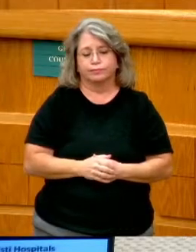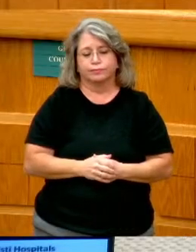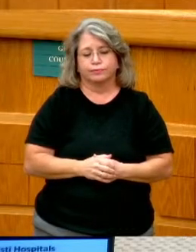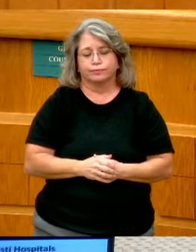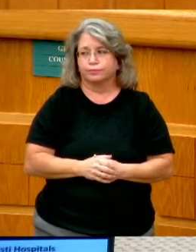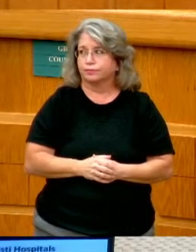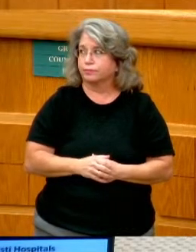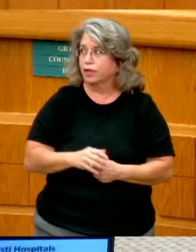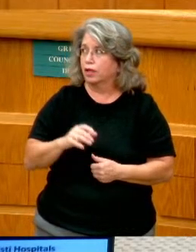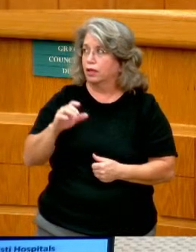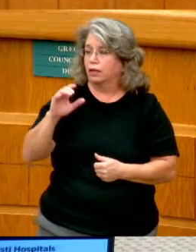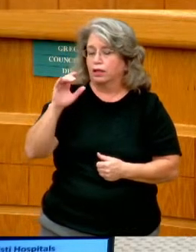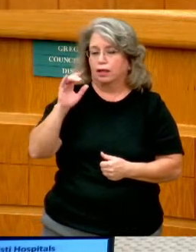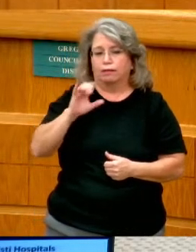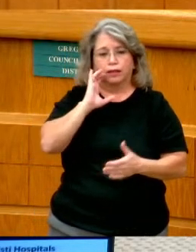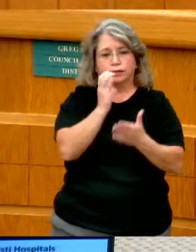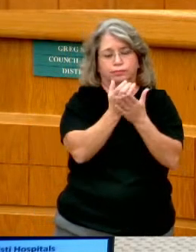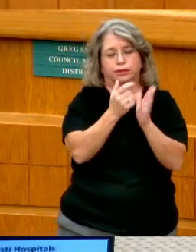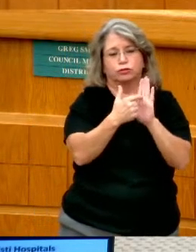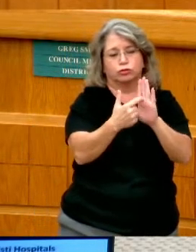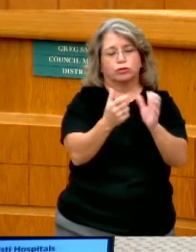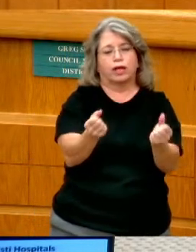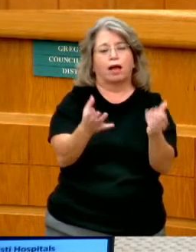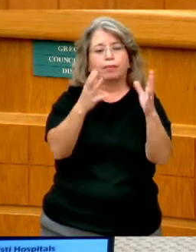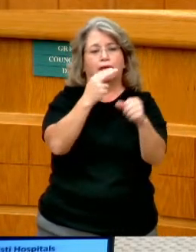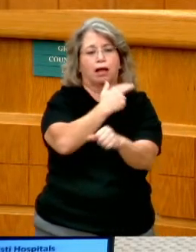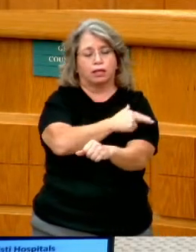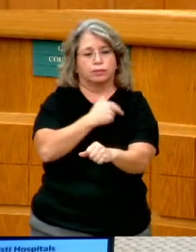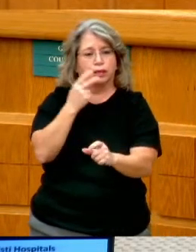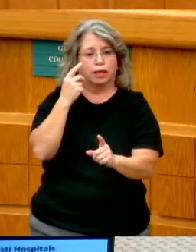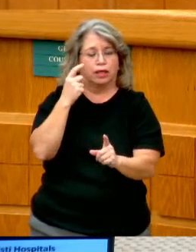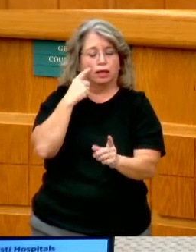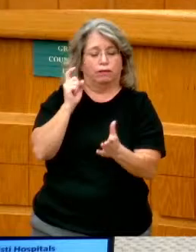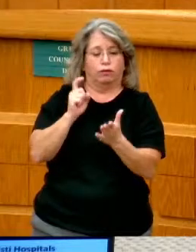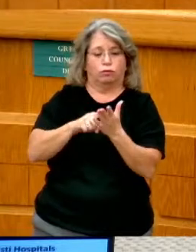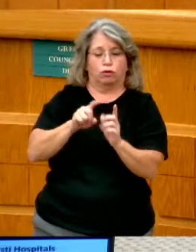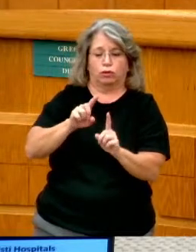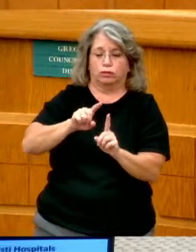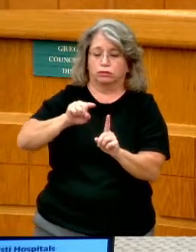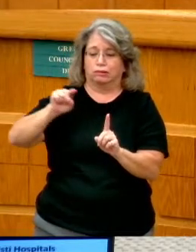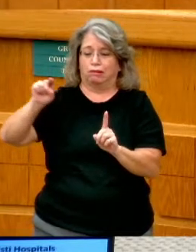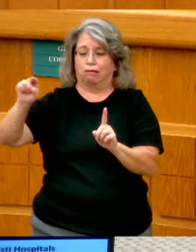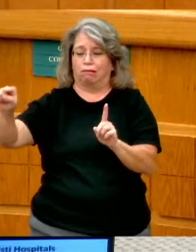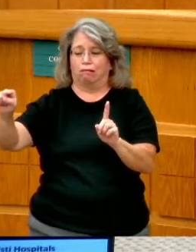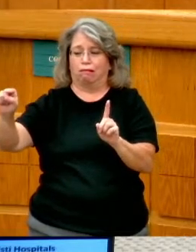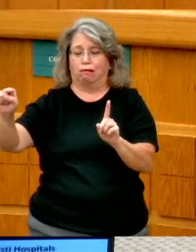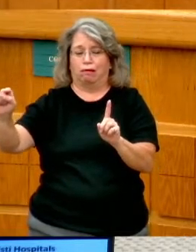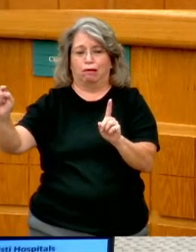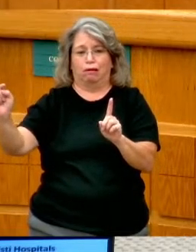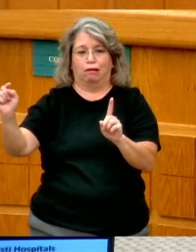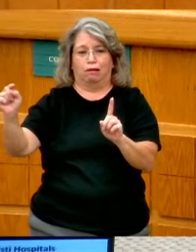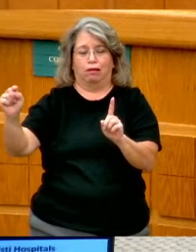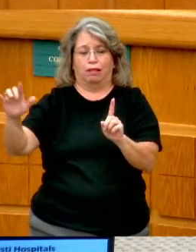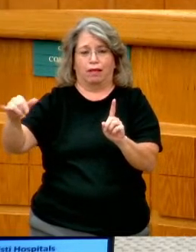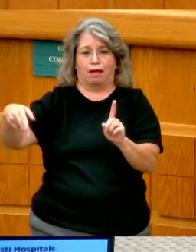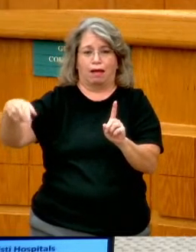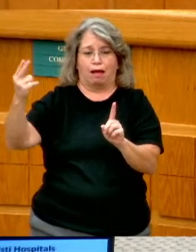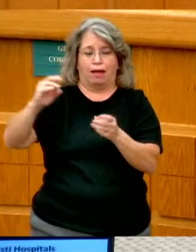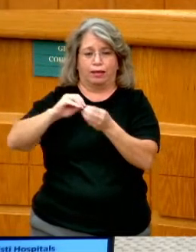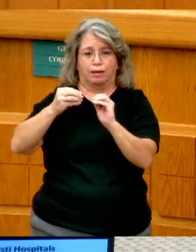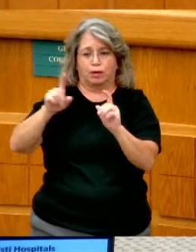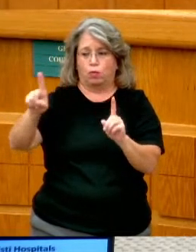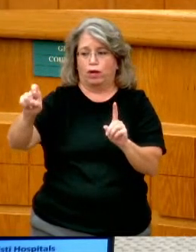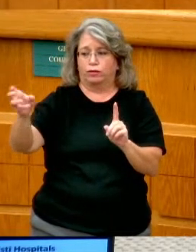is the hospitalizations, and if you look to my far right, you see that the high number was